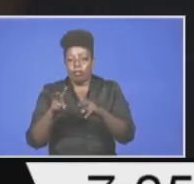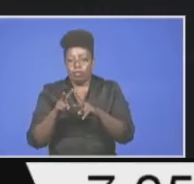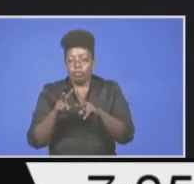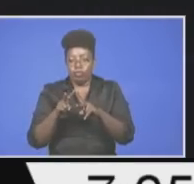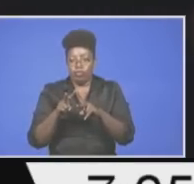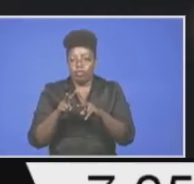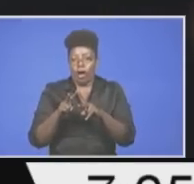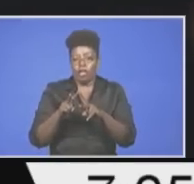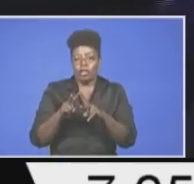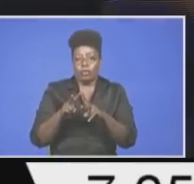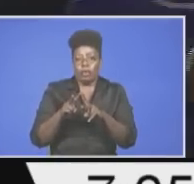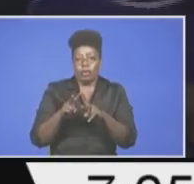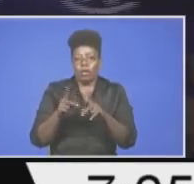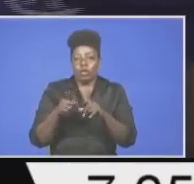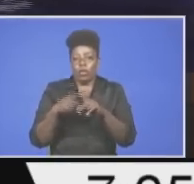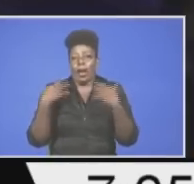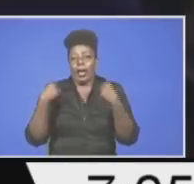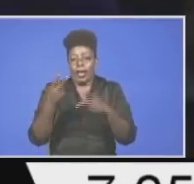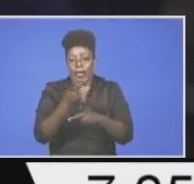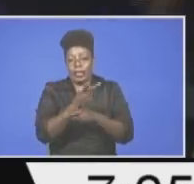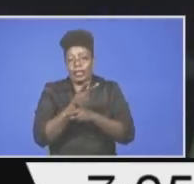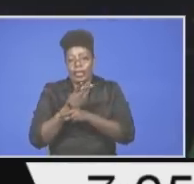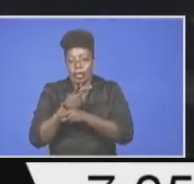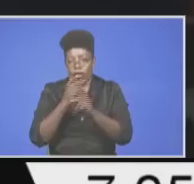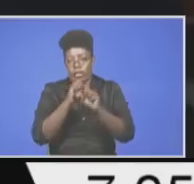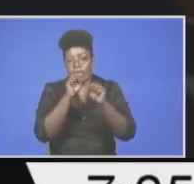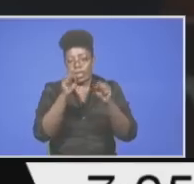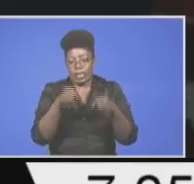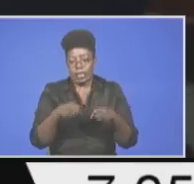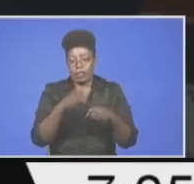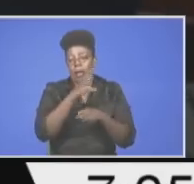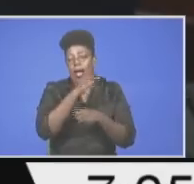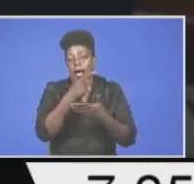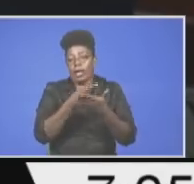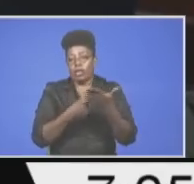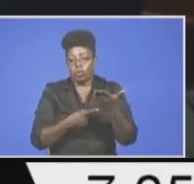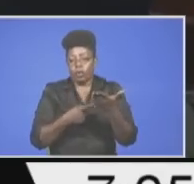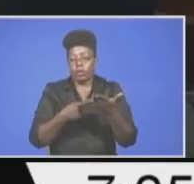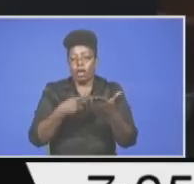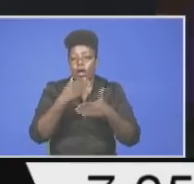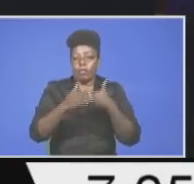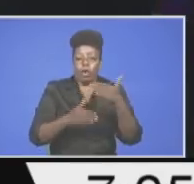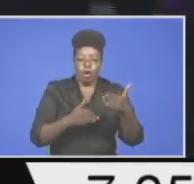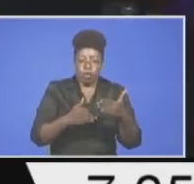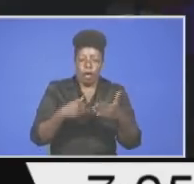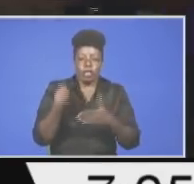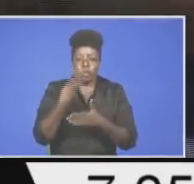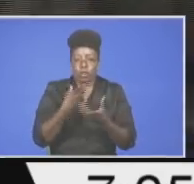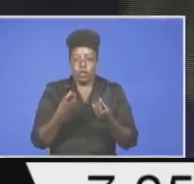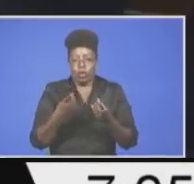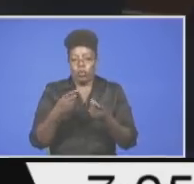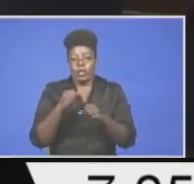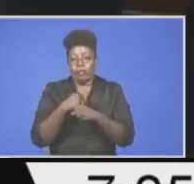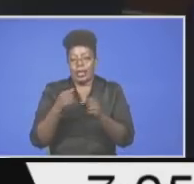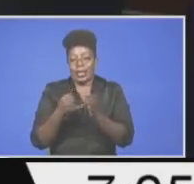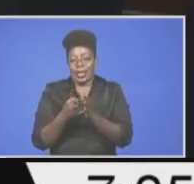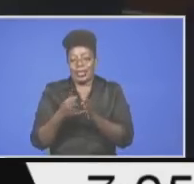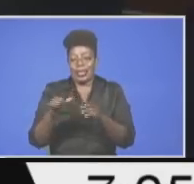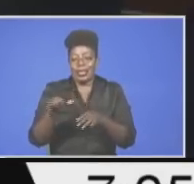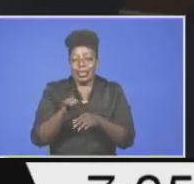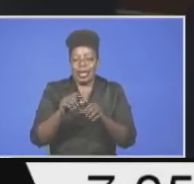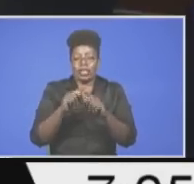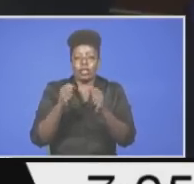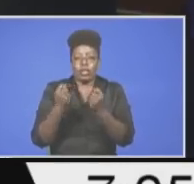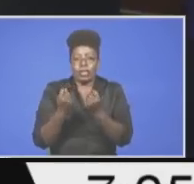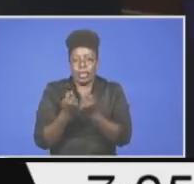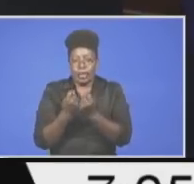our healthcare delivery system and that whatever progress we make, we must make as a team. And